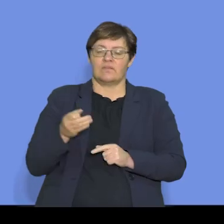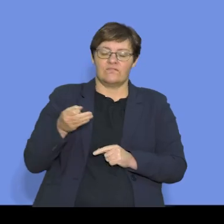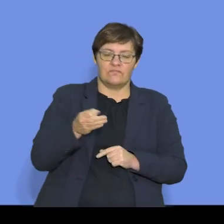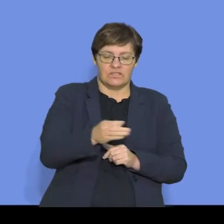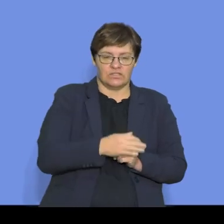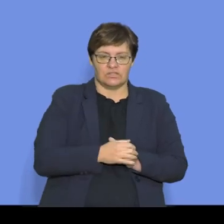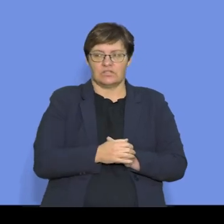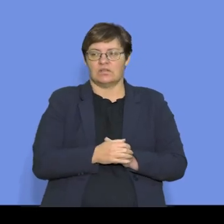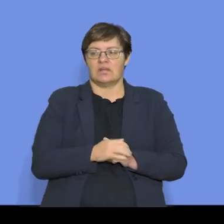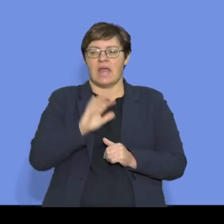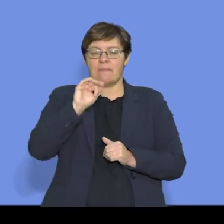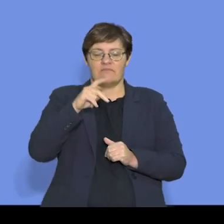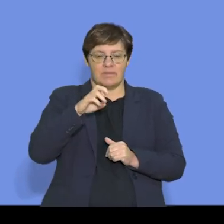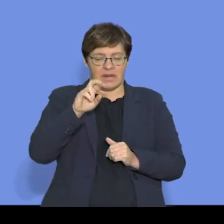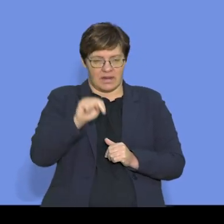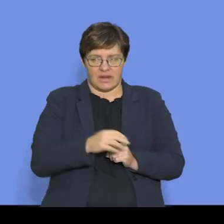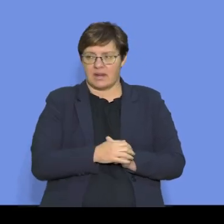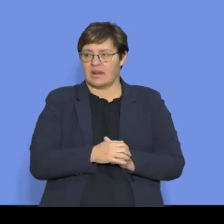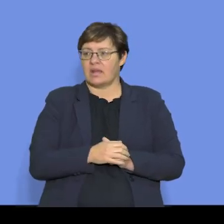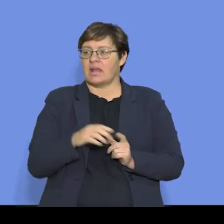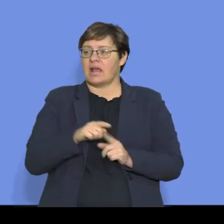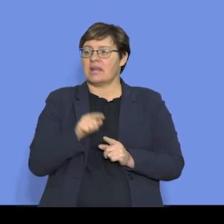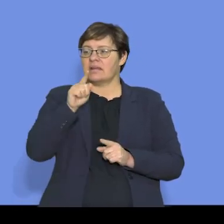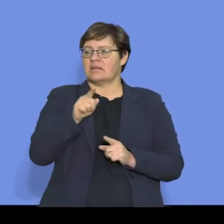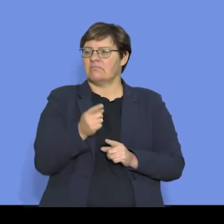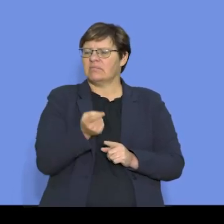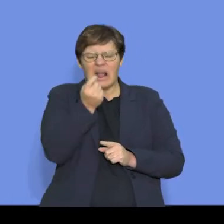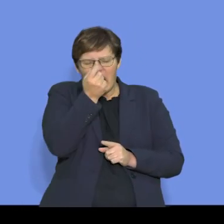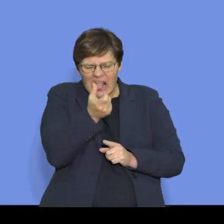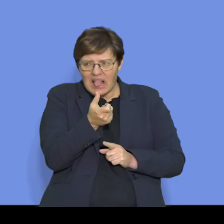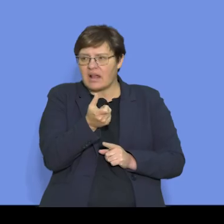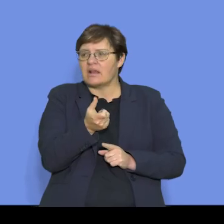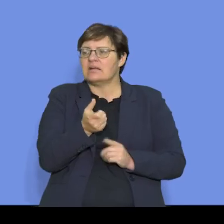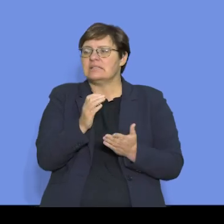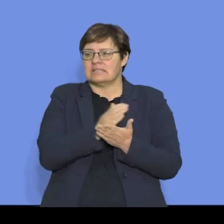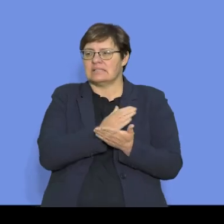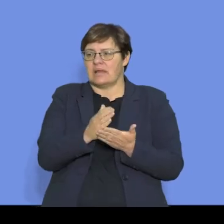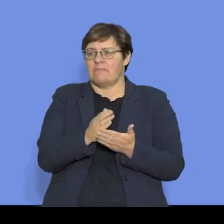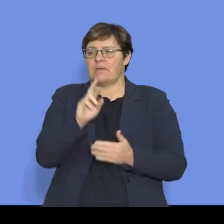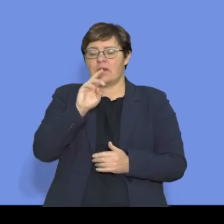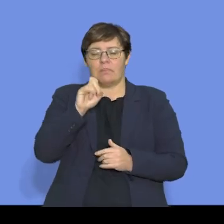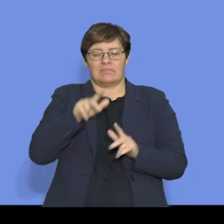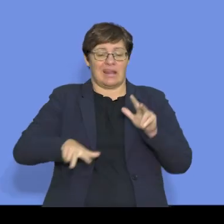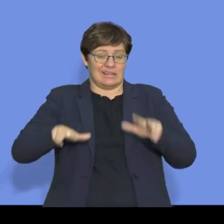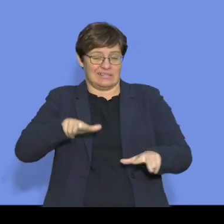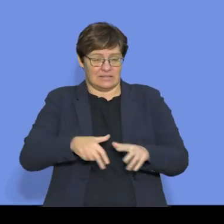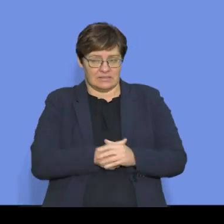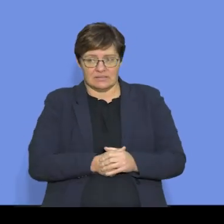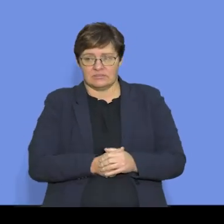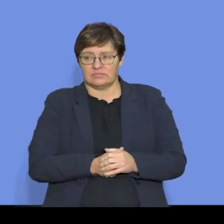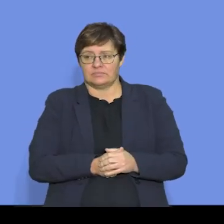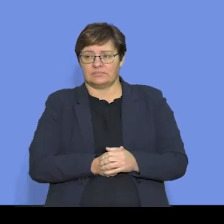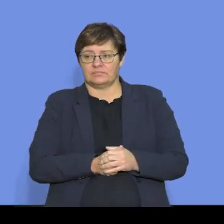present? Fish, amphibians, and not a lot, but there were some